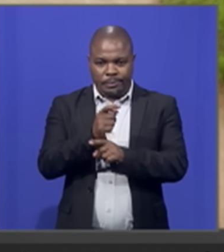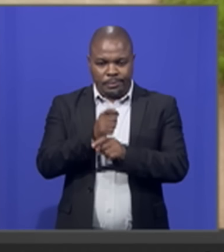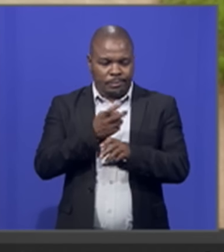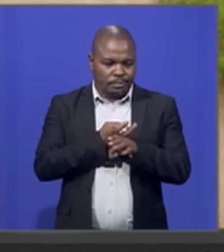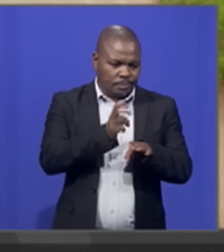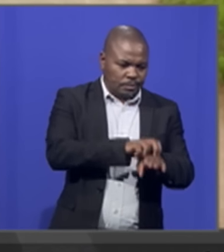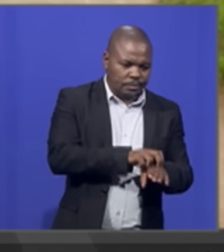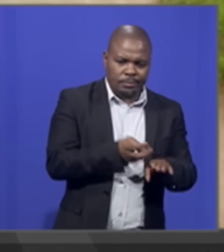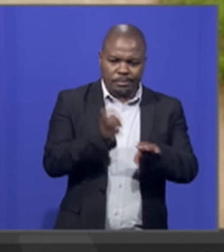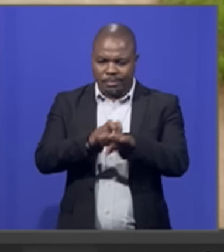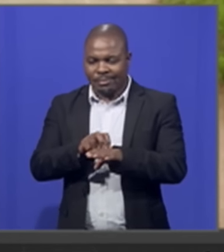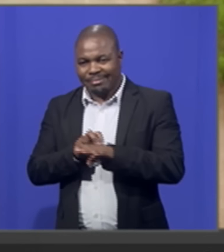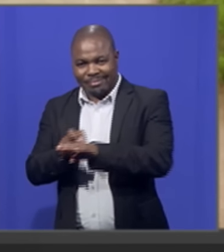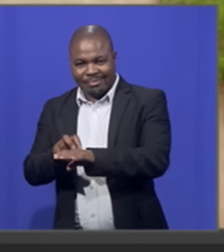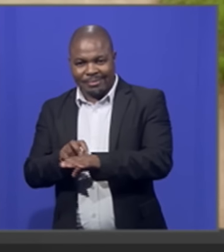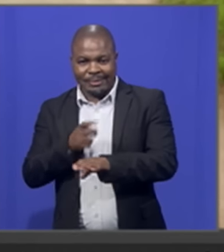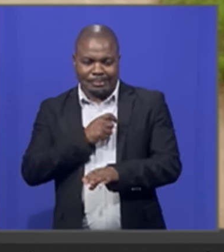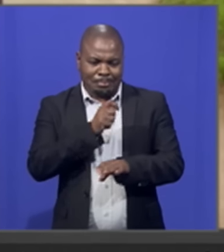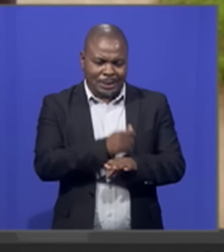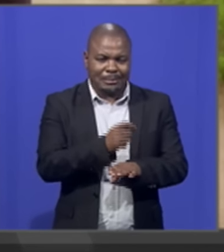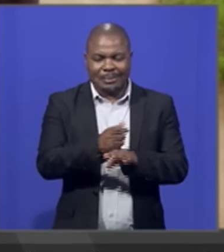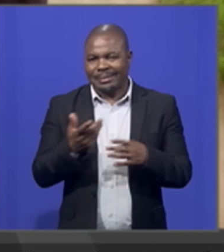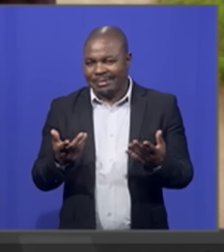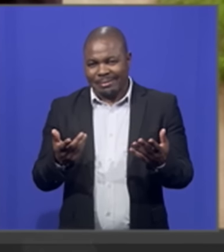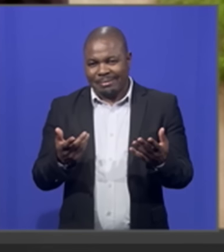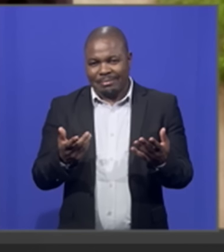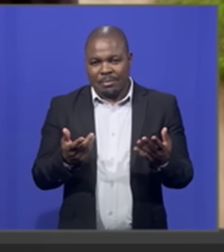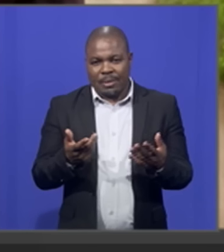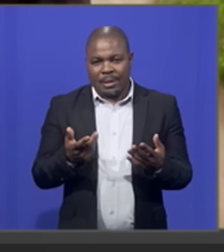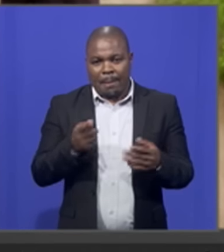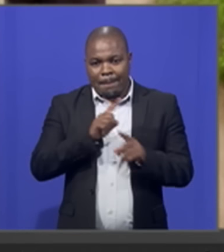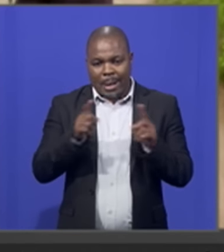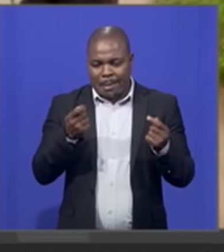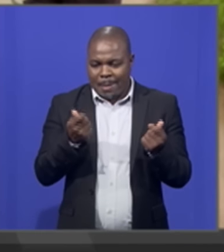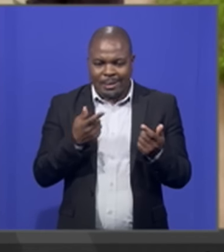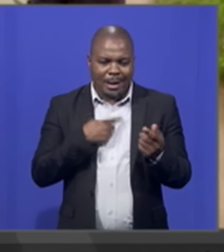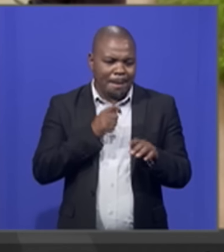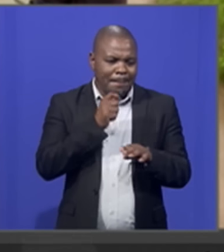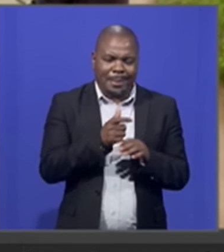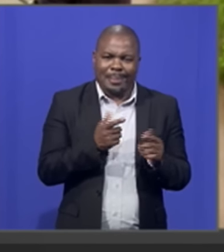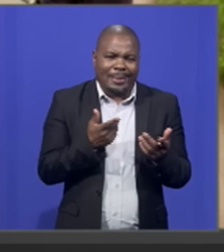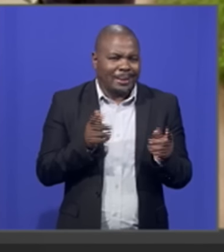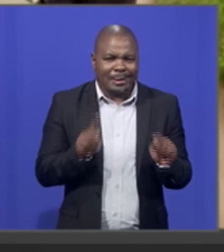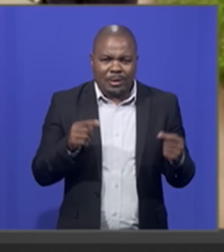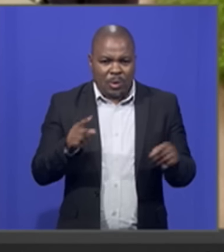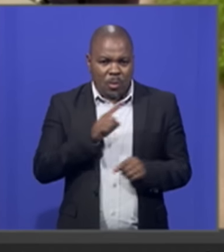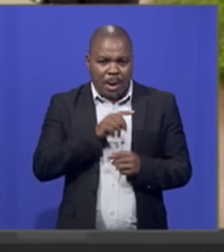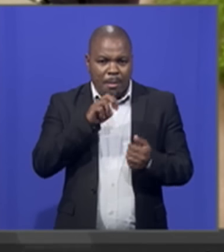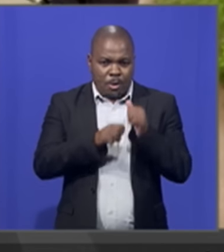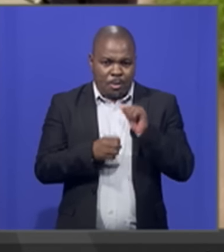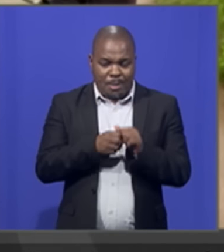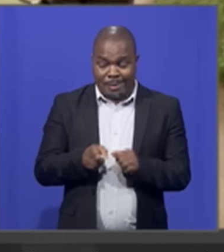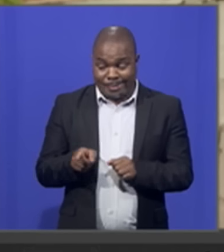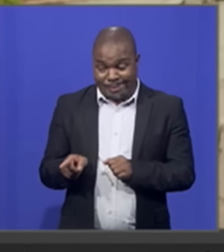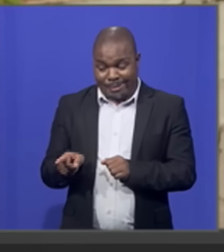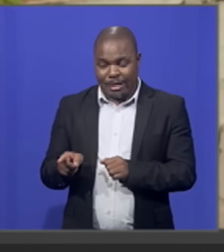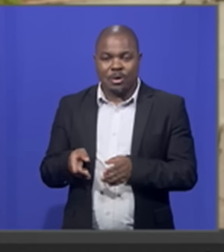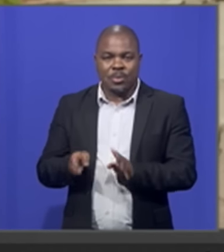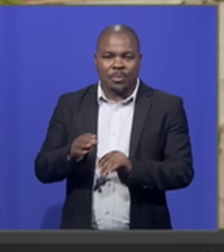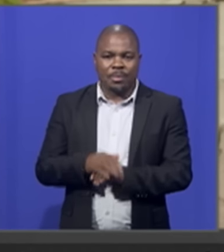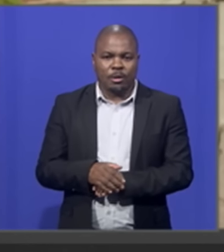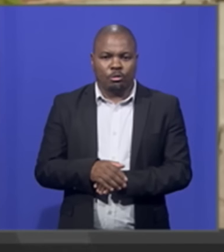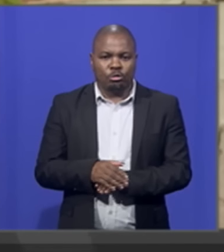is still paying the installment, but we don't have money to pay because the problem is this road. Bana